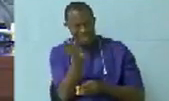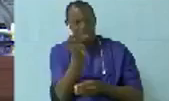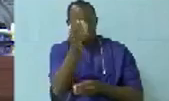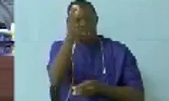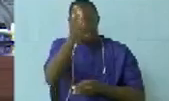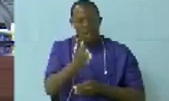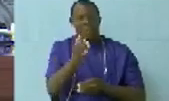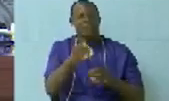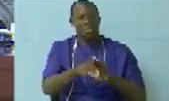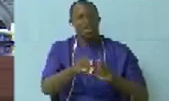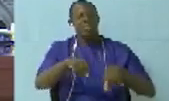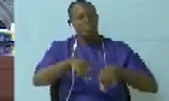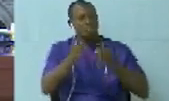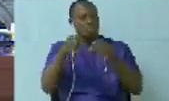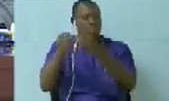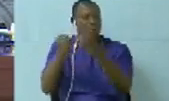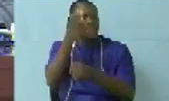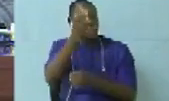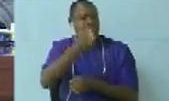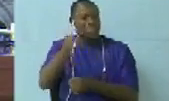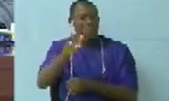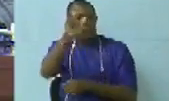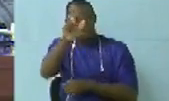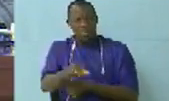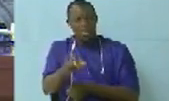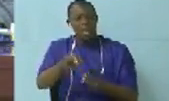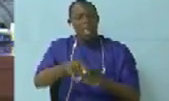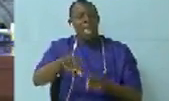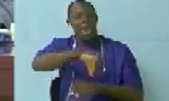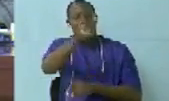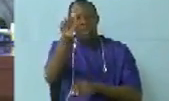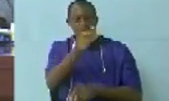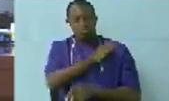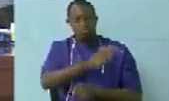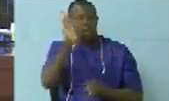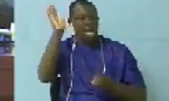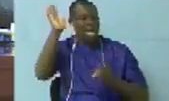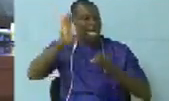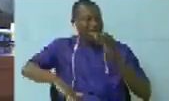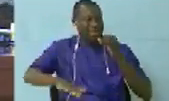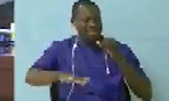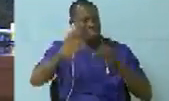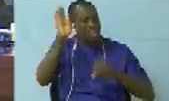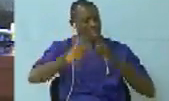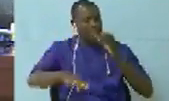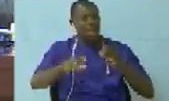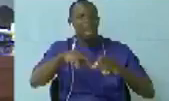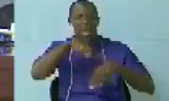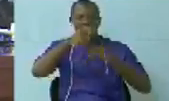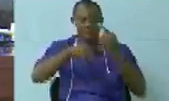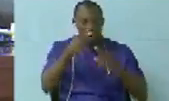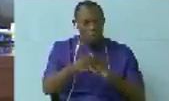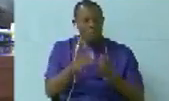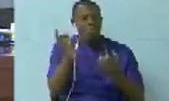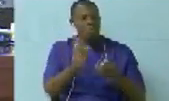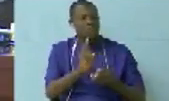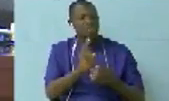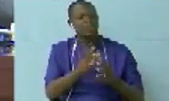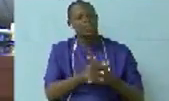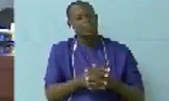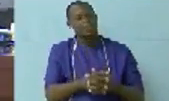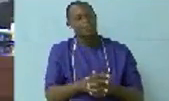violations, but also to help end this cycle of